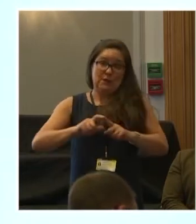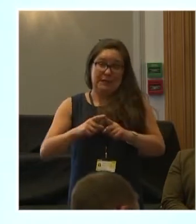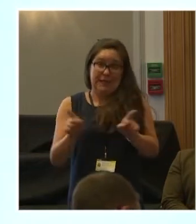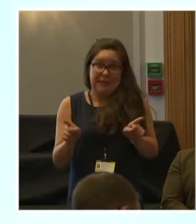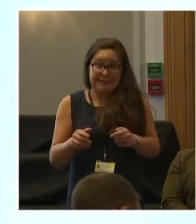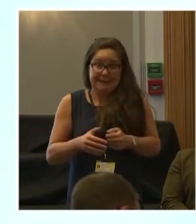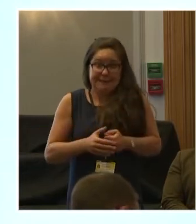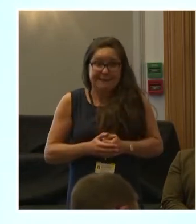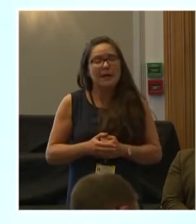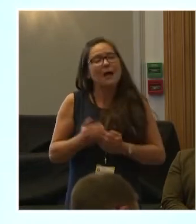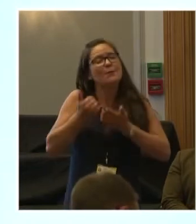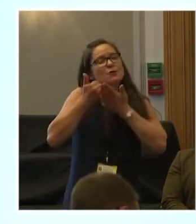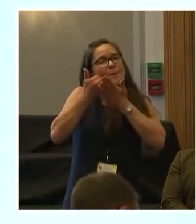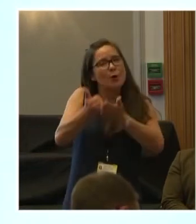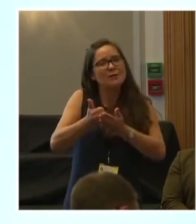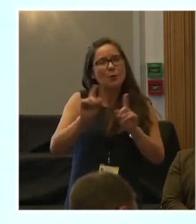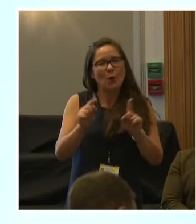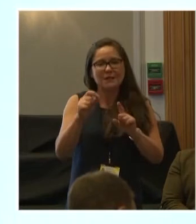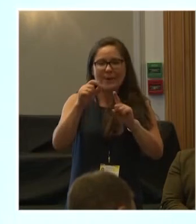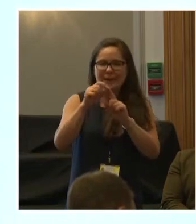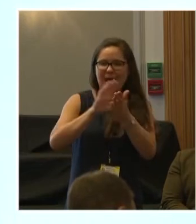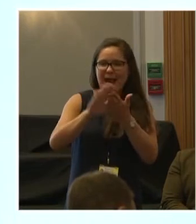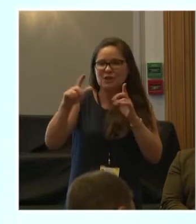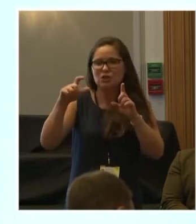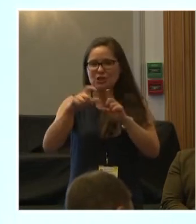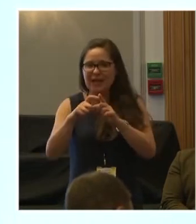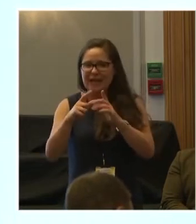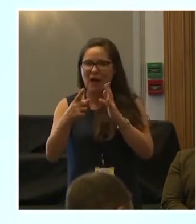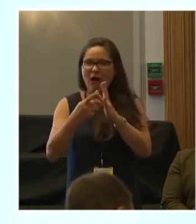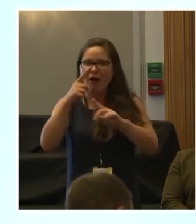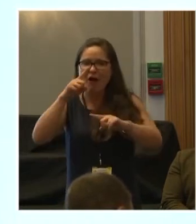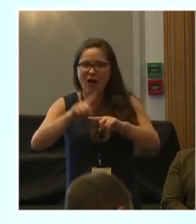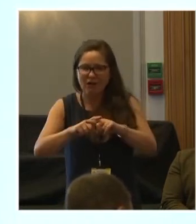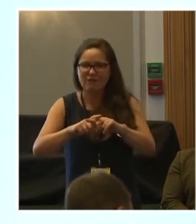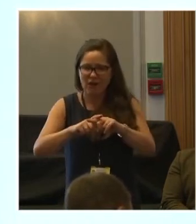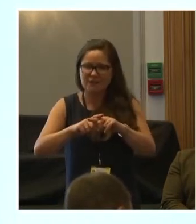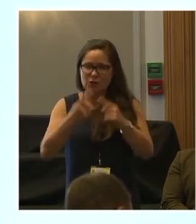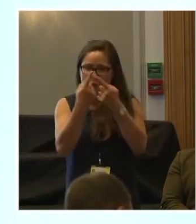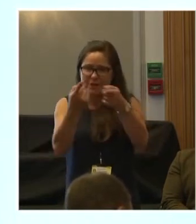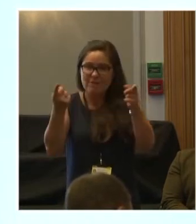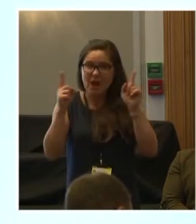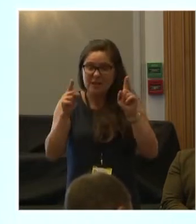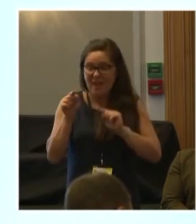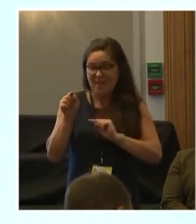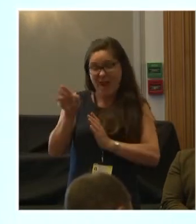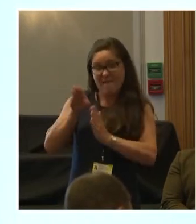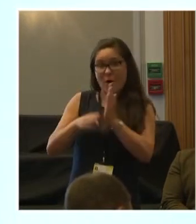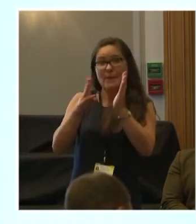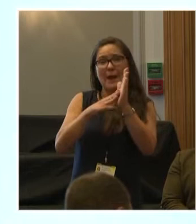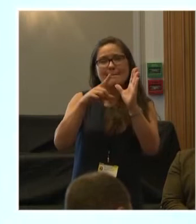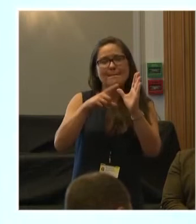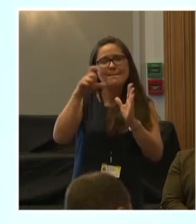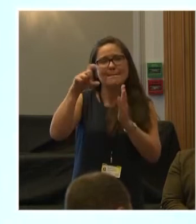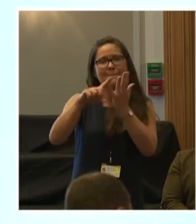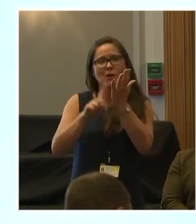supporting a PhD studentship at Oxford University, which is co-funded by the Macular Society, that will look into potential new method